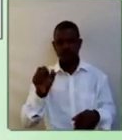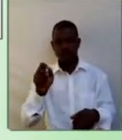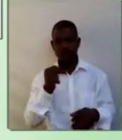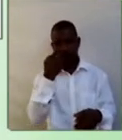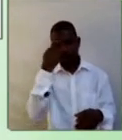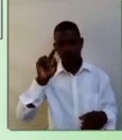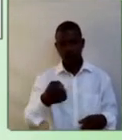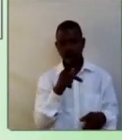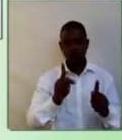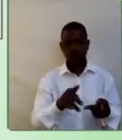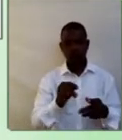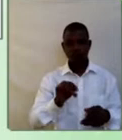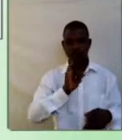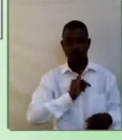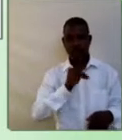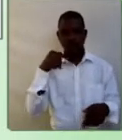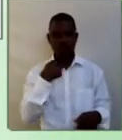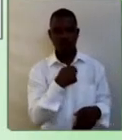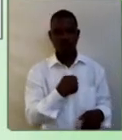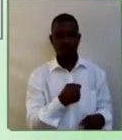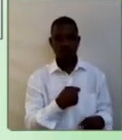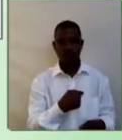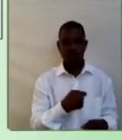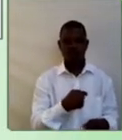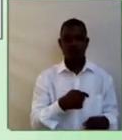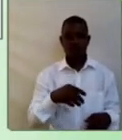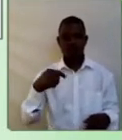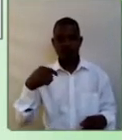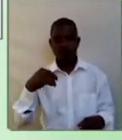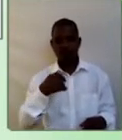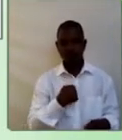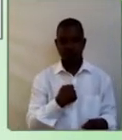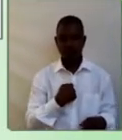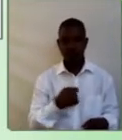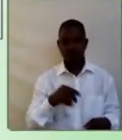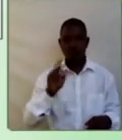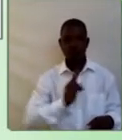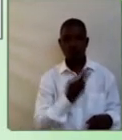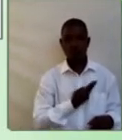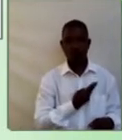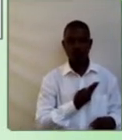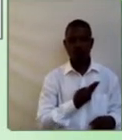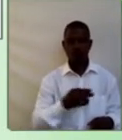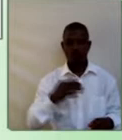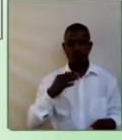person, I, we, me, us,